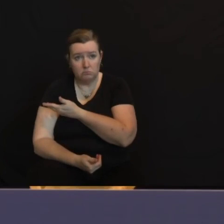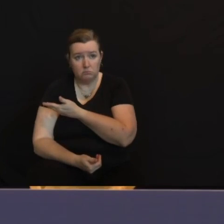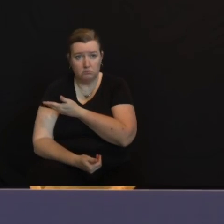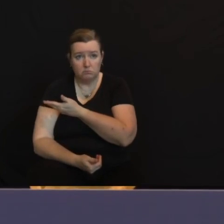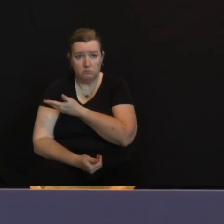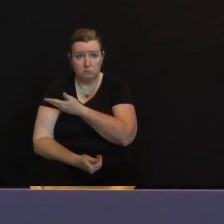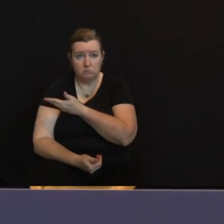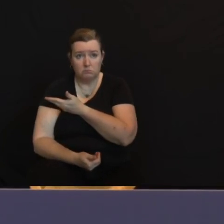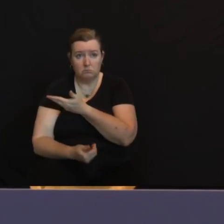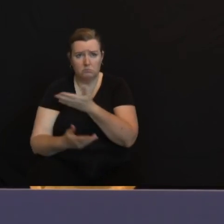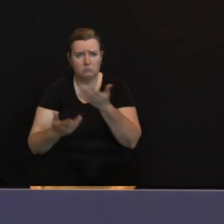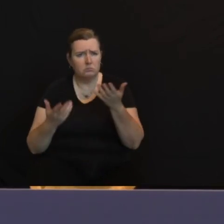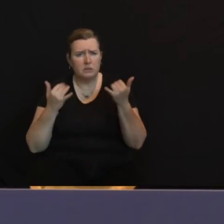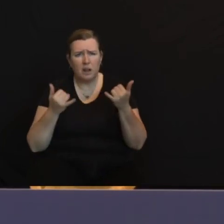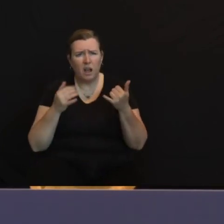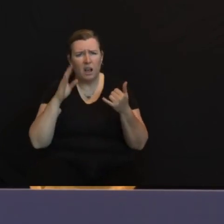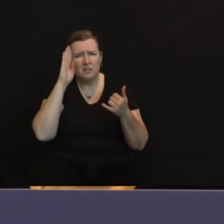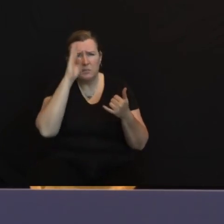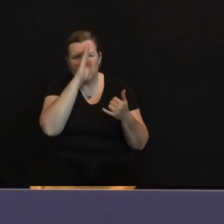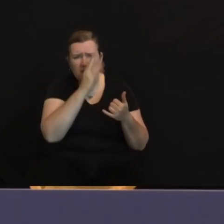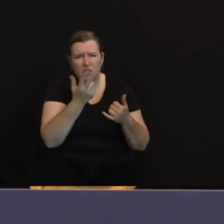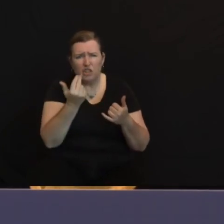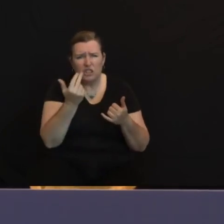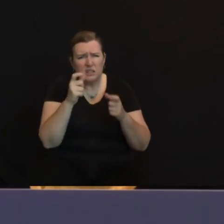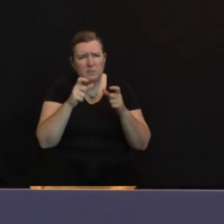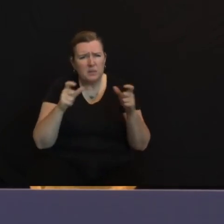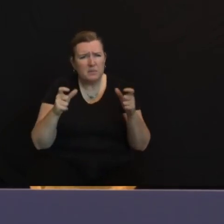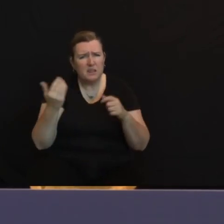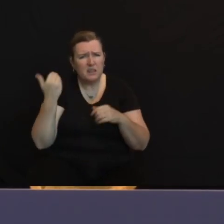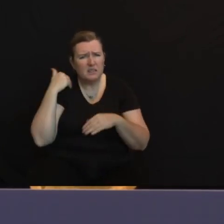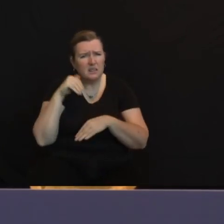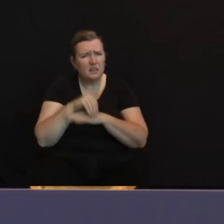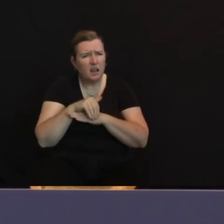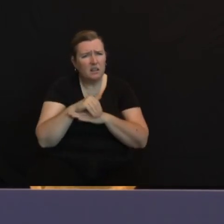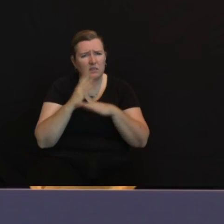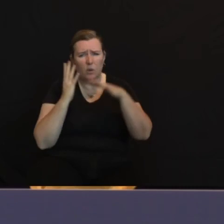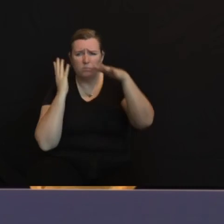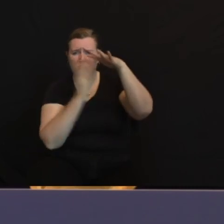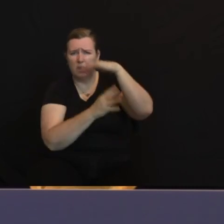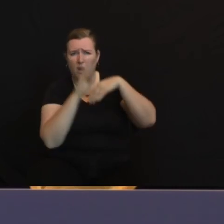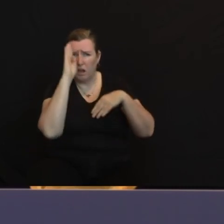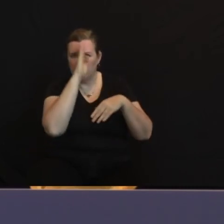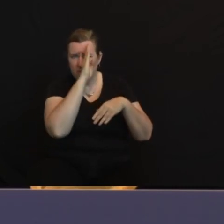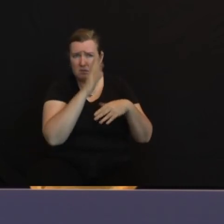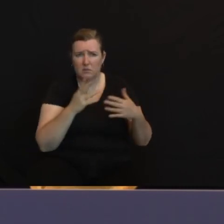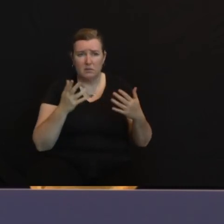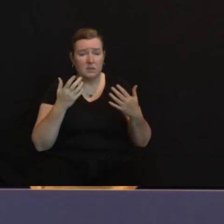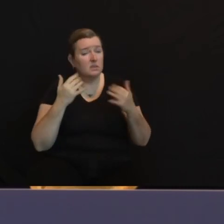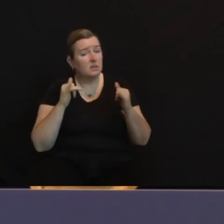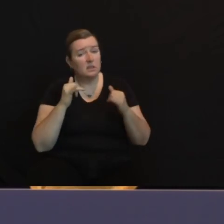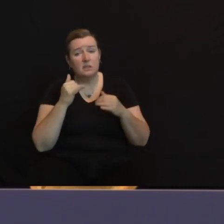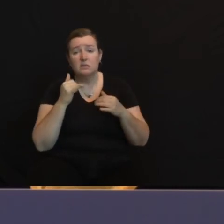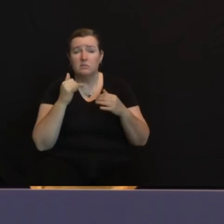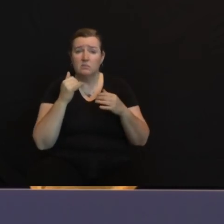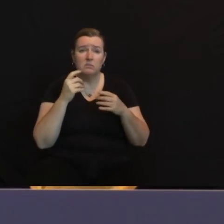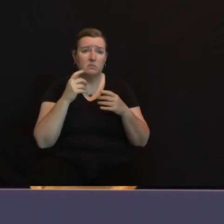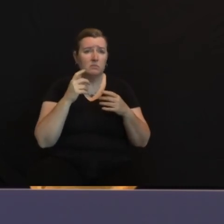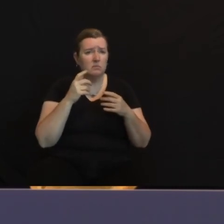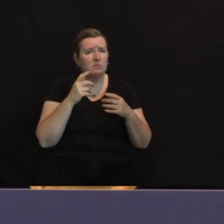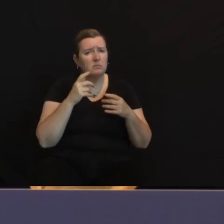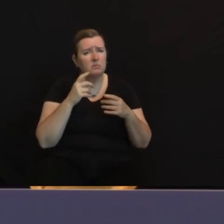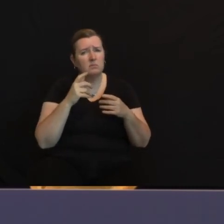in our hospitals overnight, Judy, but there's still, sadly, there's still folks who are passing. And I know you made the very fair